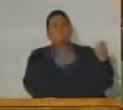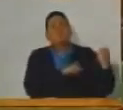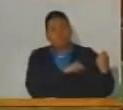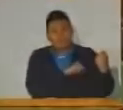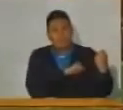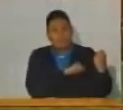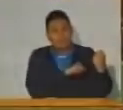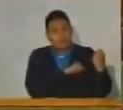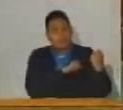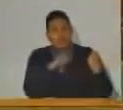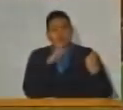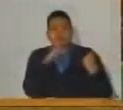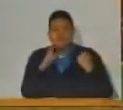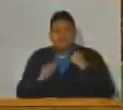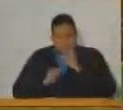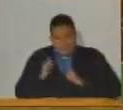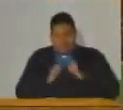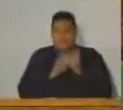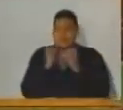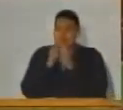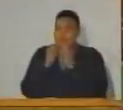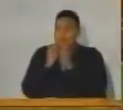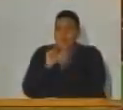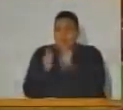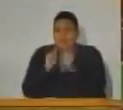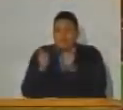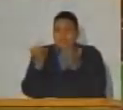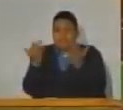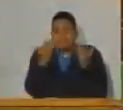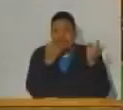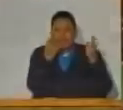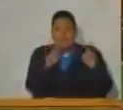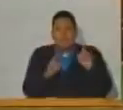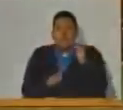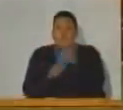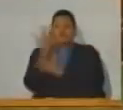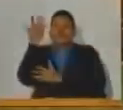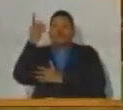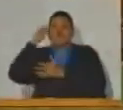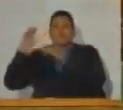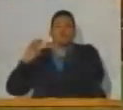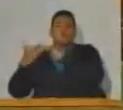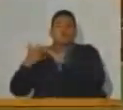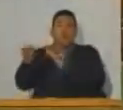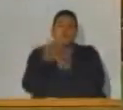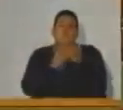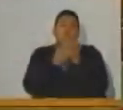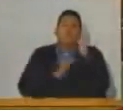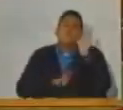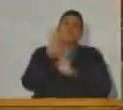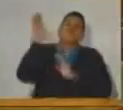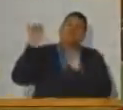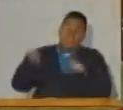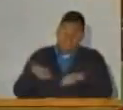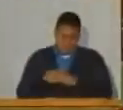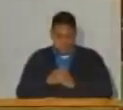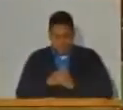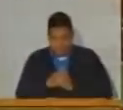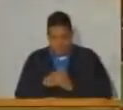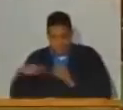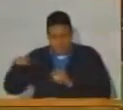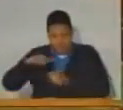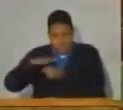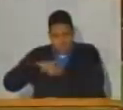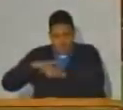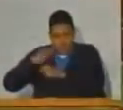strengthened as drivers of competitiveness and growth for the Jamaican economy. These are areas